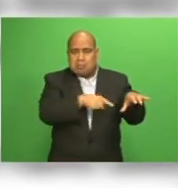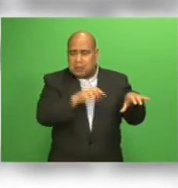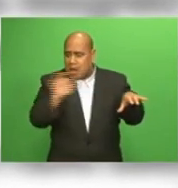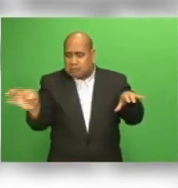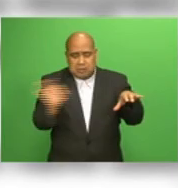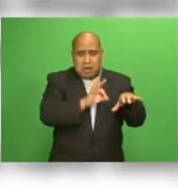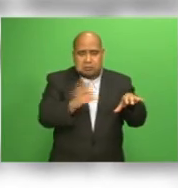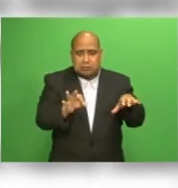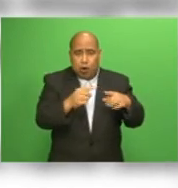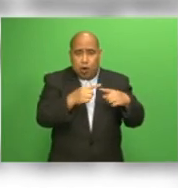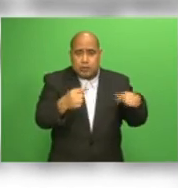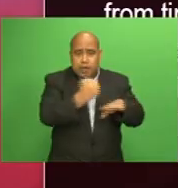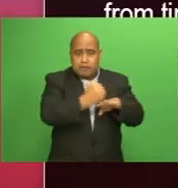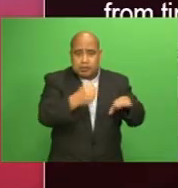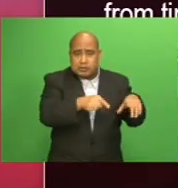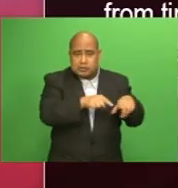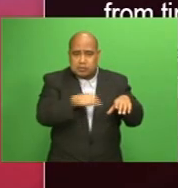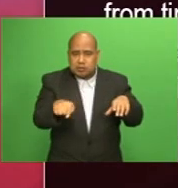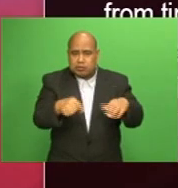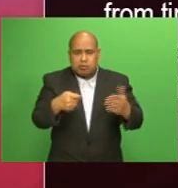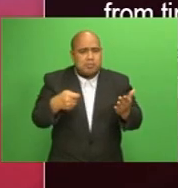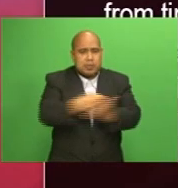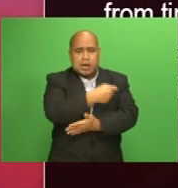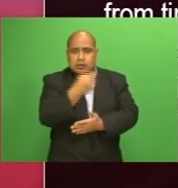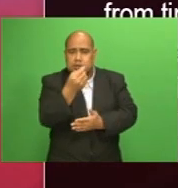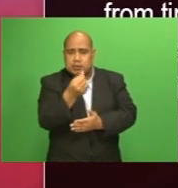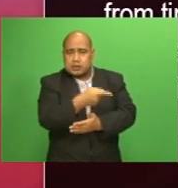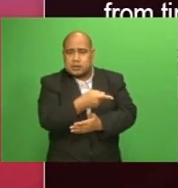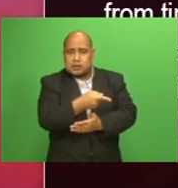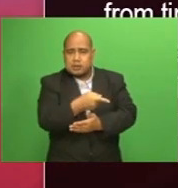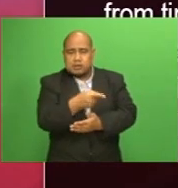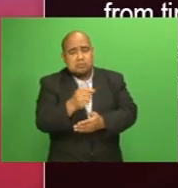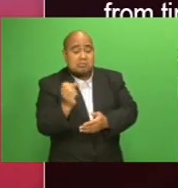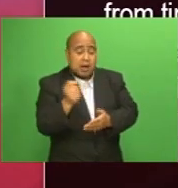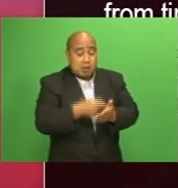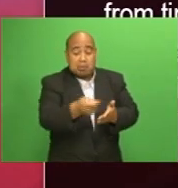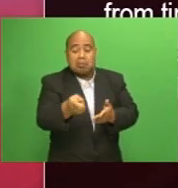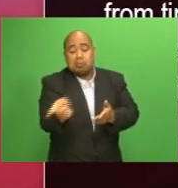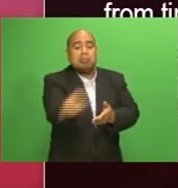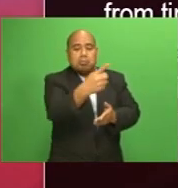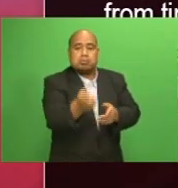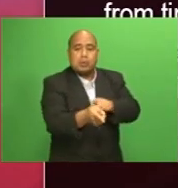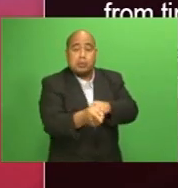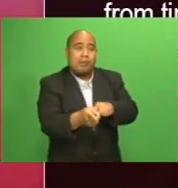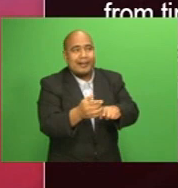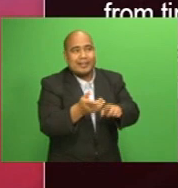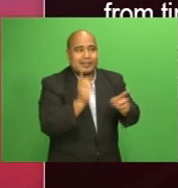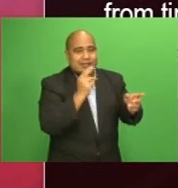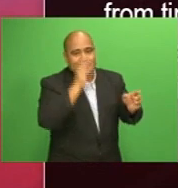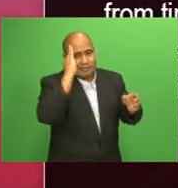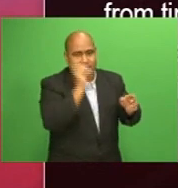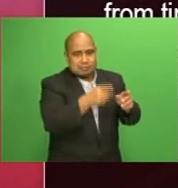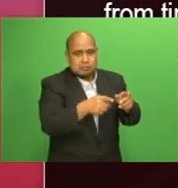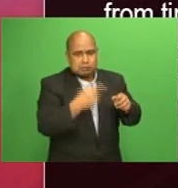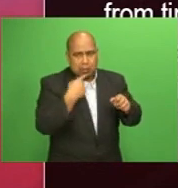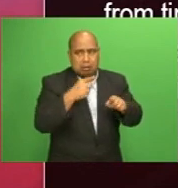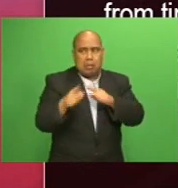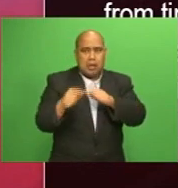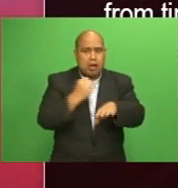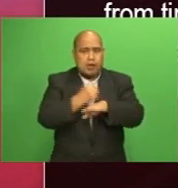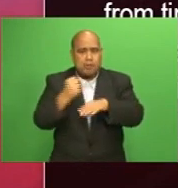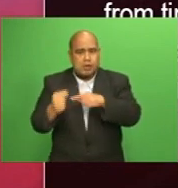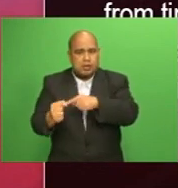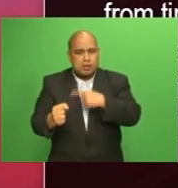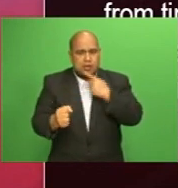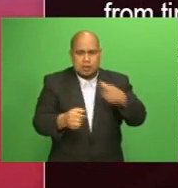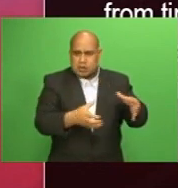in exchange for cash. Today's NFP statement says the party does not keep records of the dates and times people come and go or